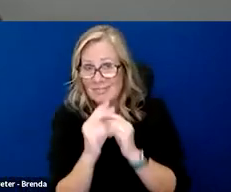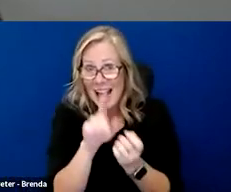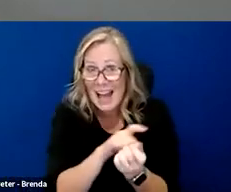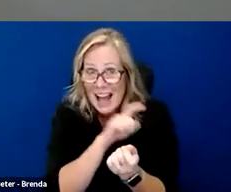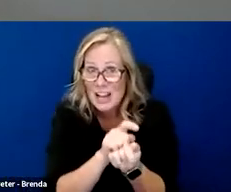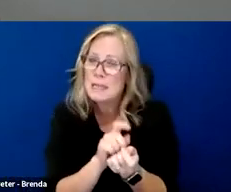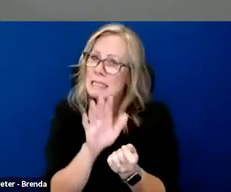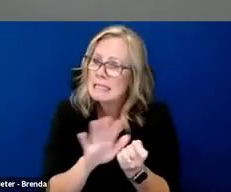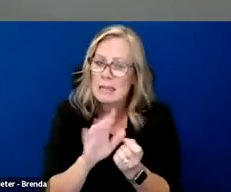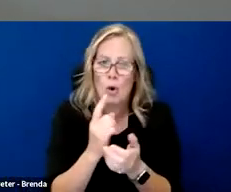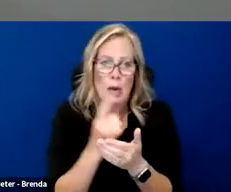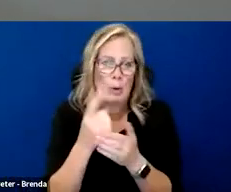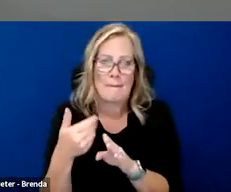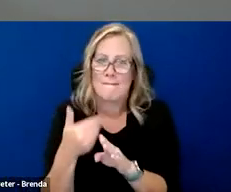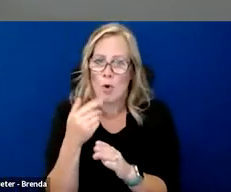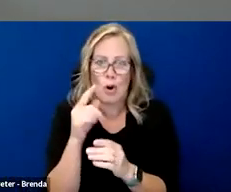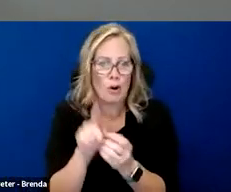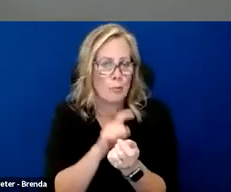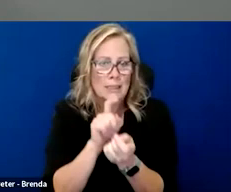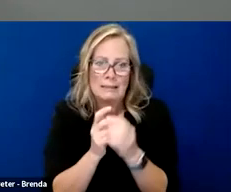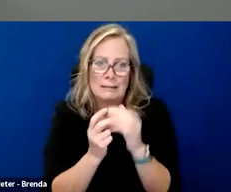a week in advance, but